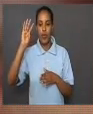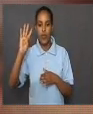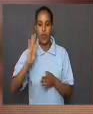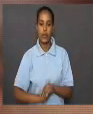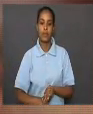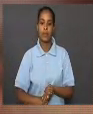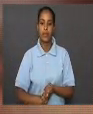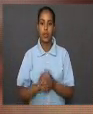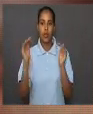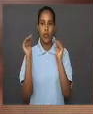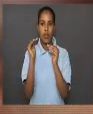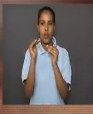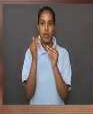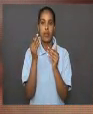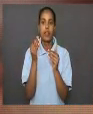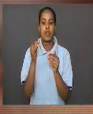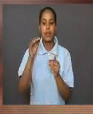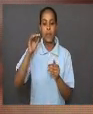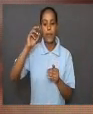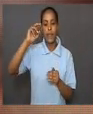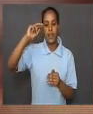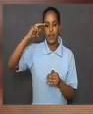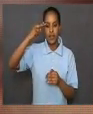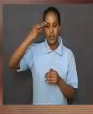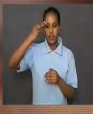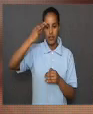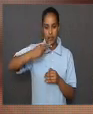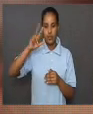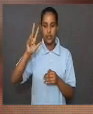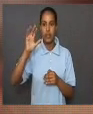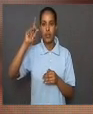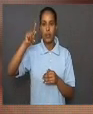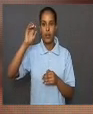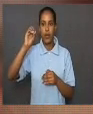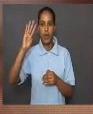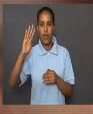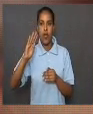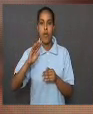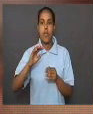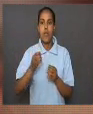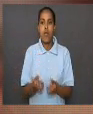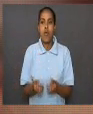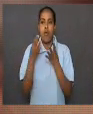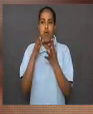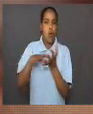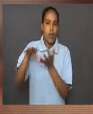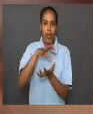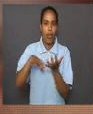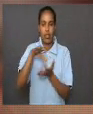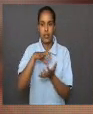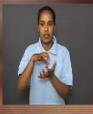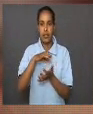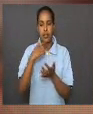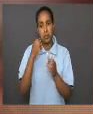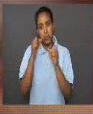The equivalent mass of phosphoric acid is a bit more complicated. It